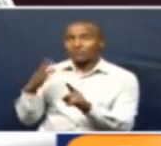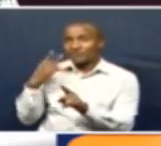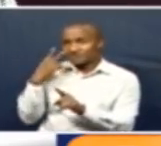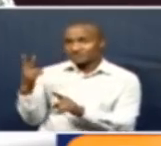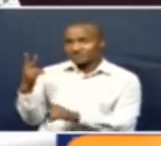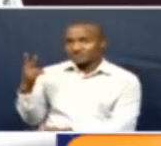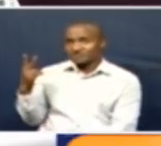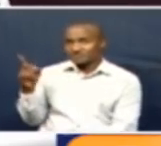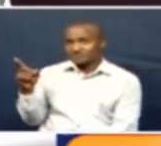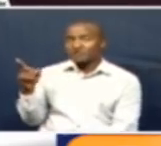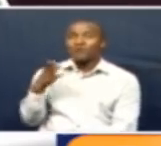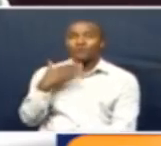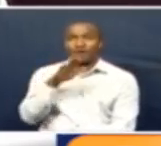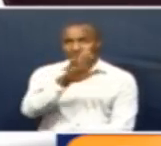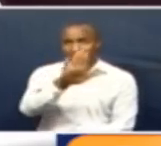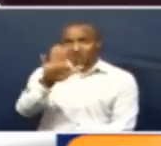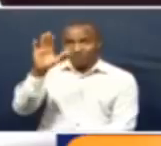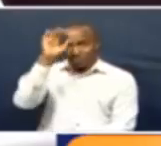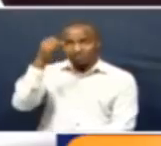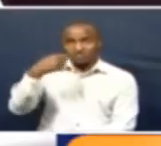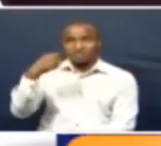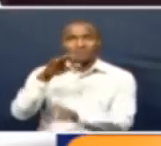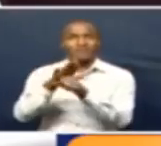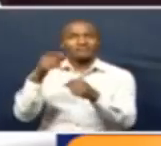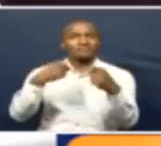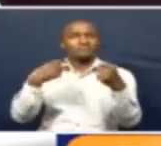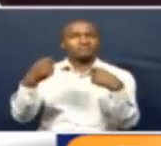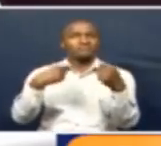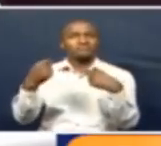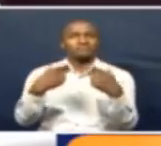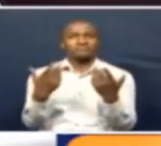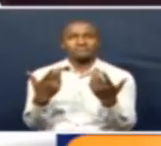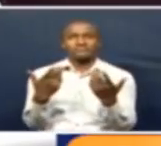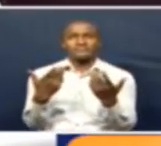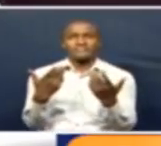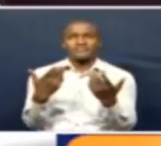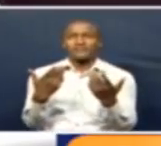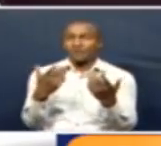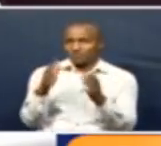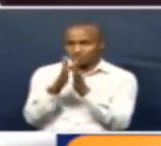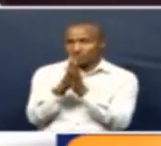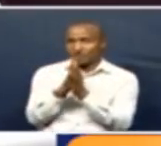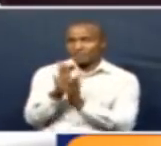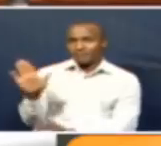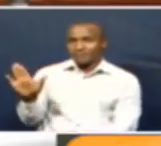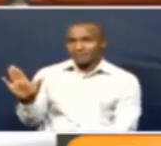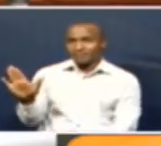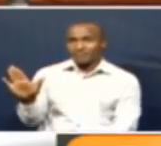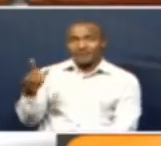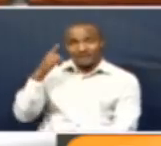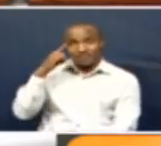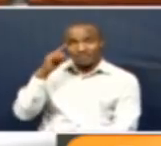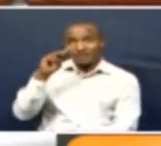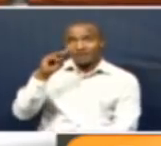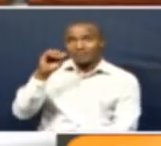feedback would like to take your feedback. A lot of you are writing in response to Mary Wanjiko's story. Remember, Mary